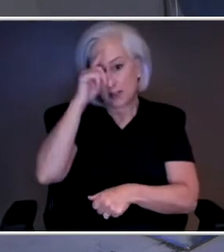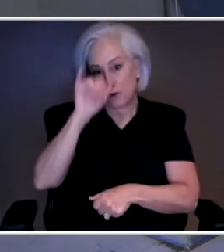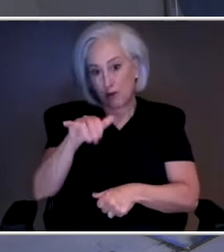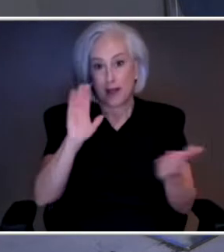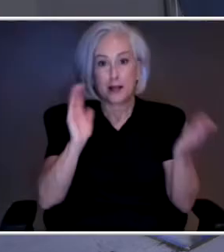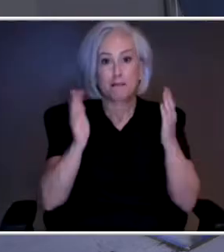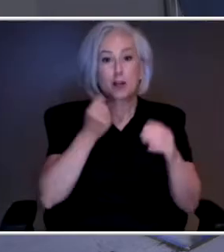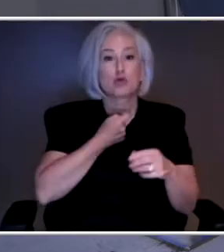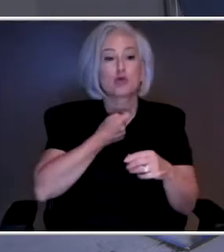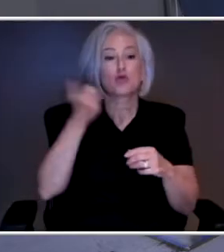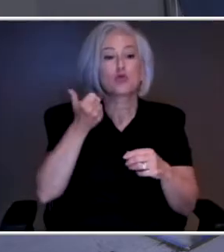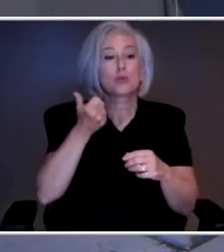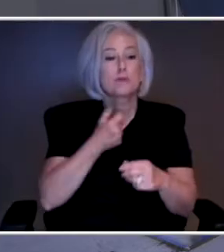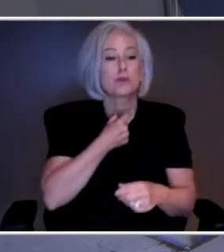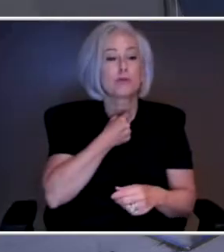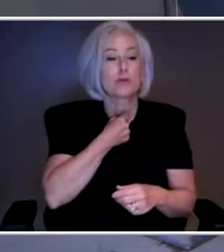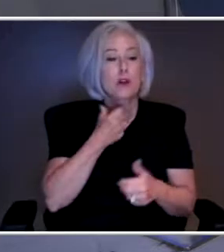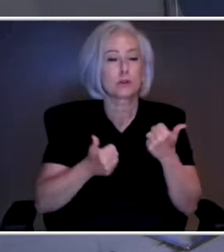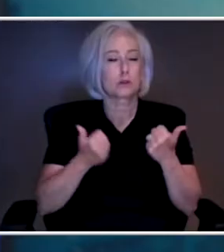altogether?